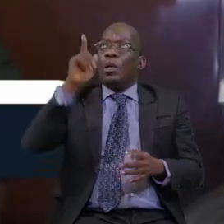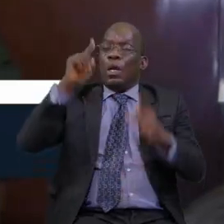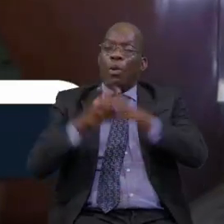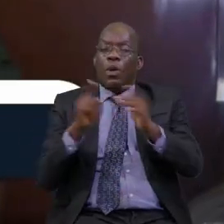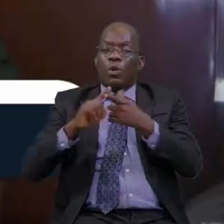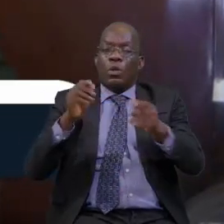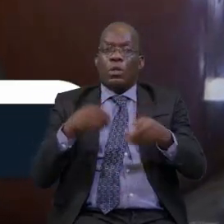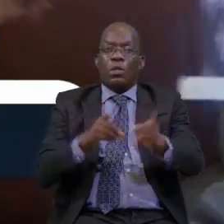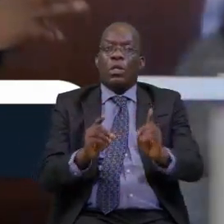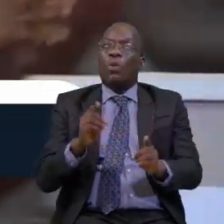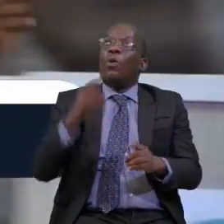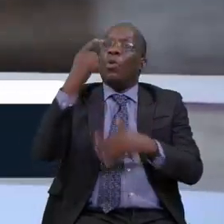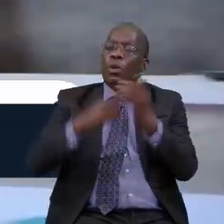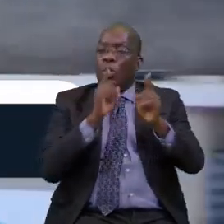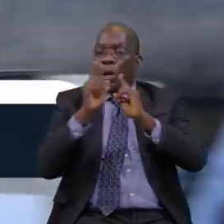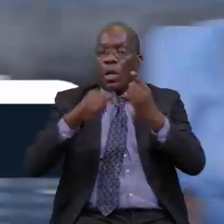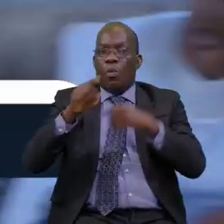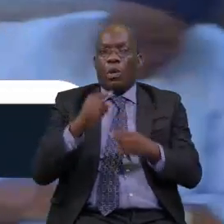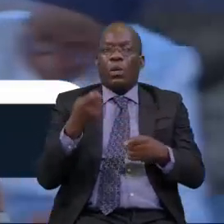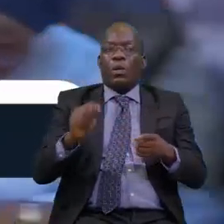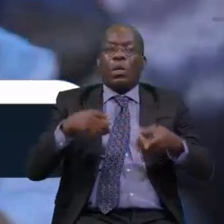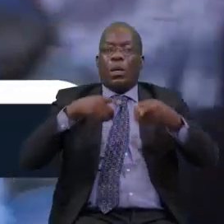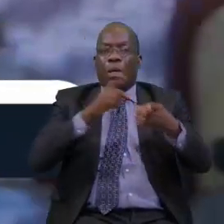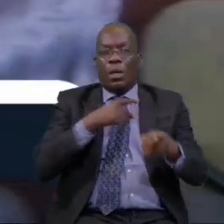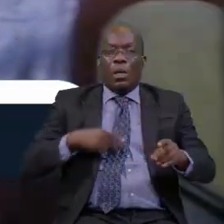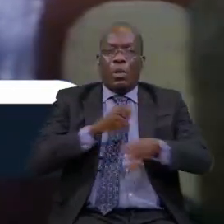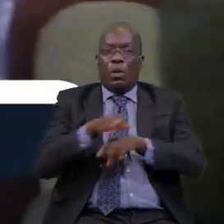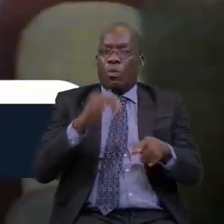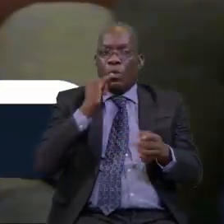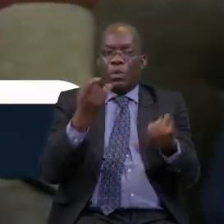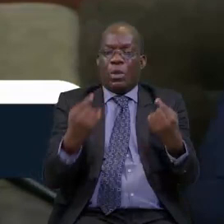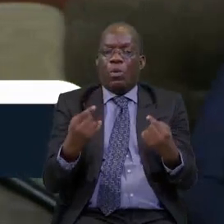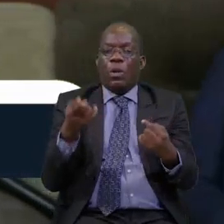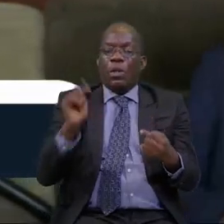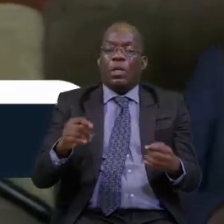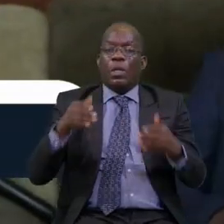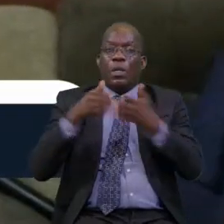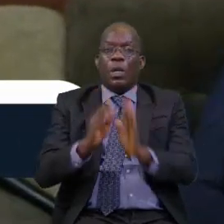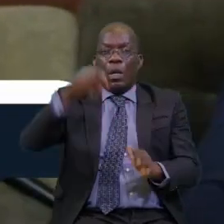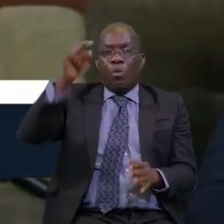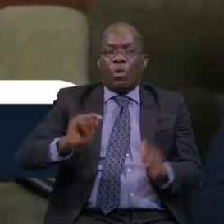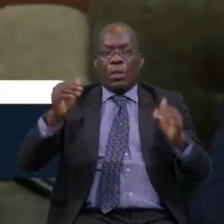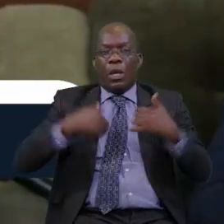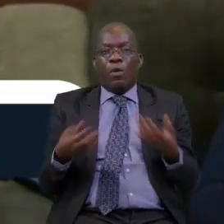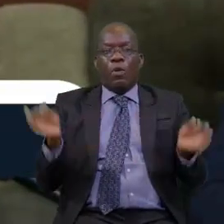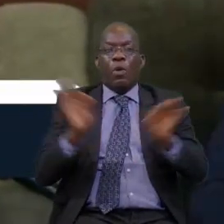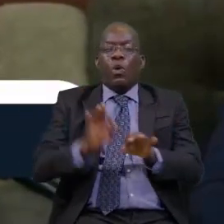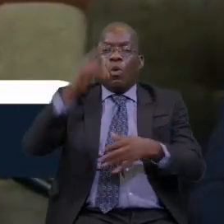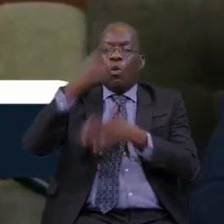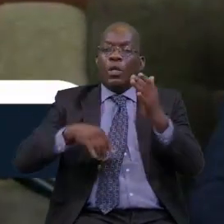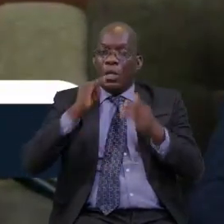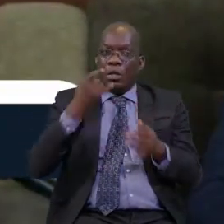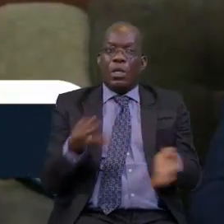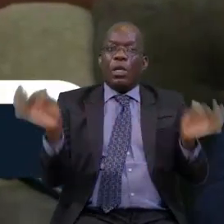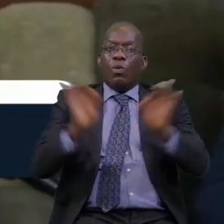kingdom of God. He had a priority. A leader must have priority. What's the priority of your life? Where are you